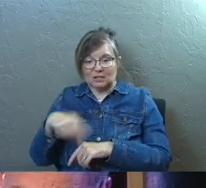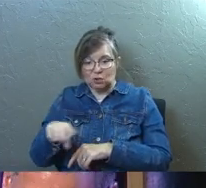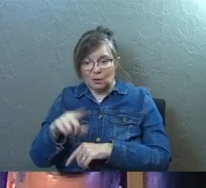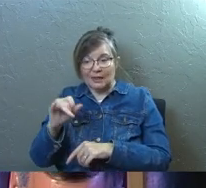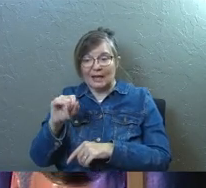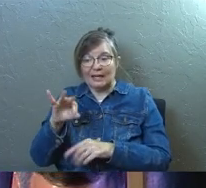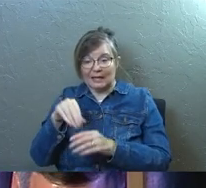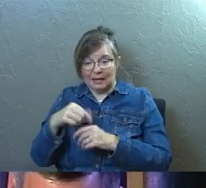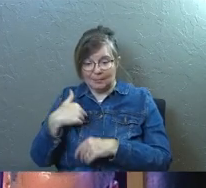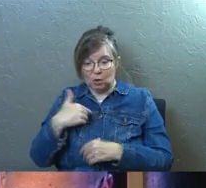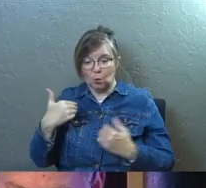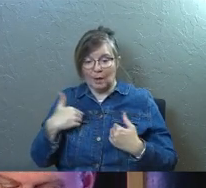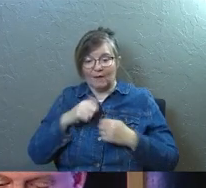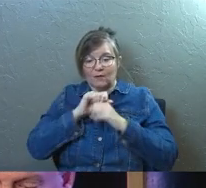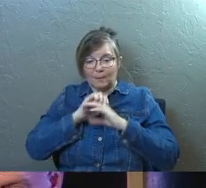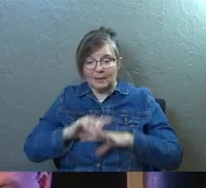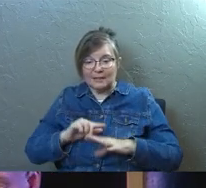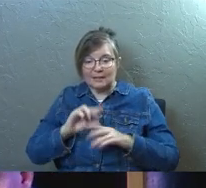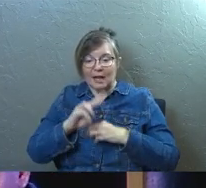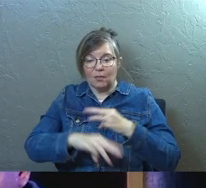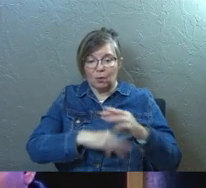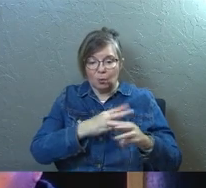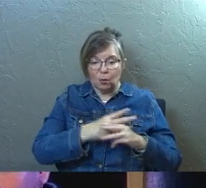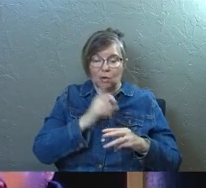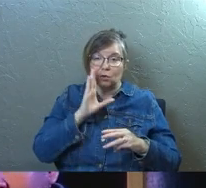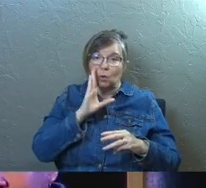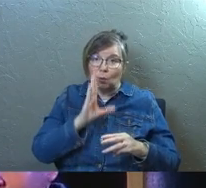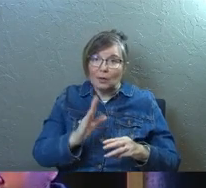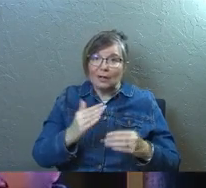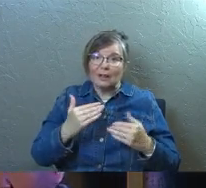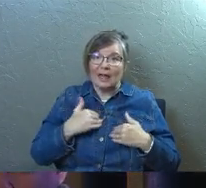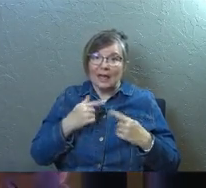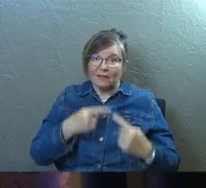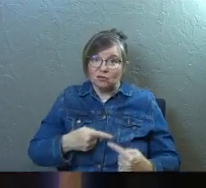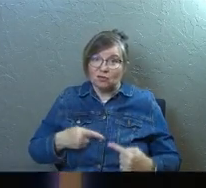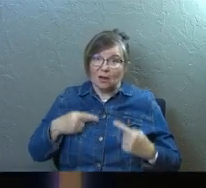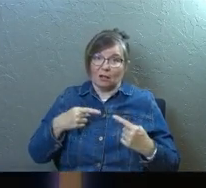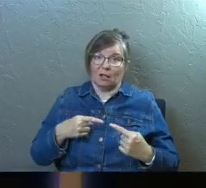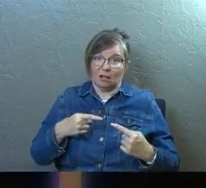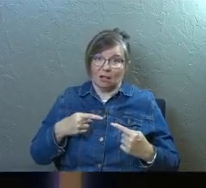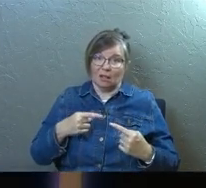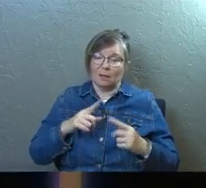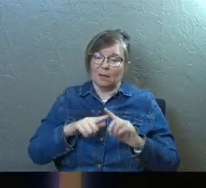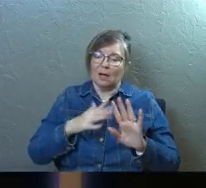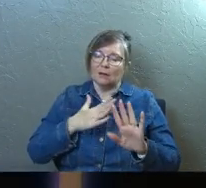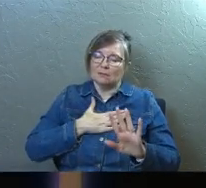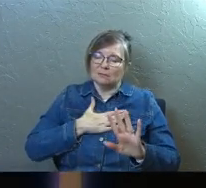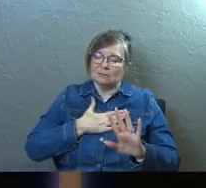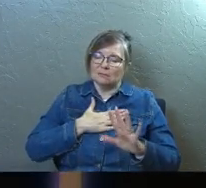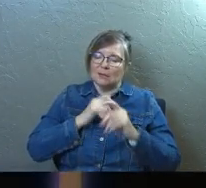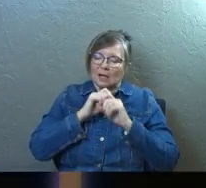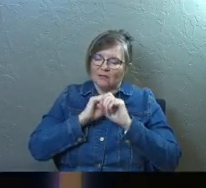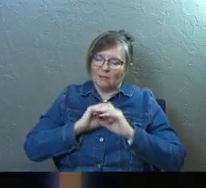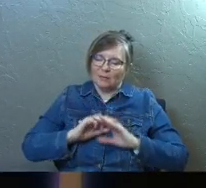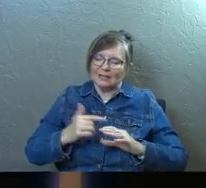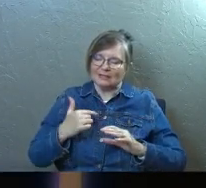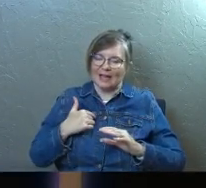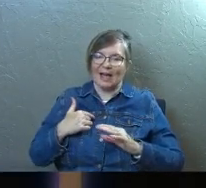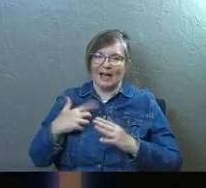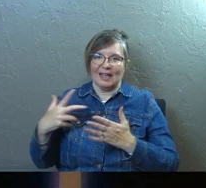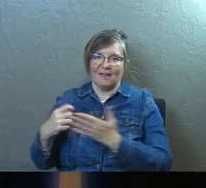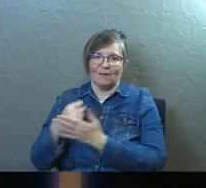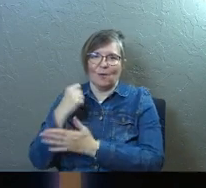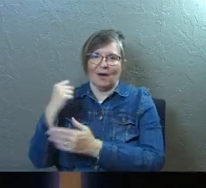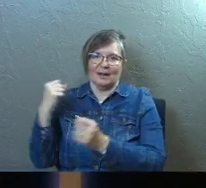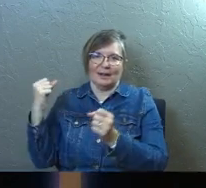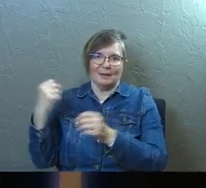you, that in me you may have peace. In the world you will have tribulation, but take heart, I have overcome the world. Amen.